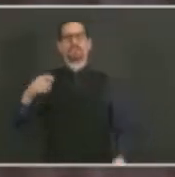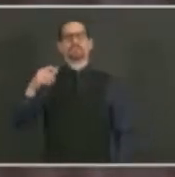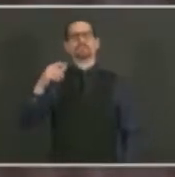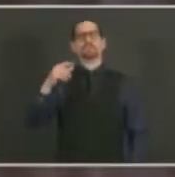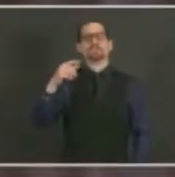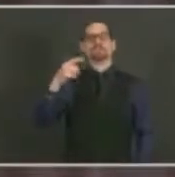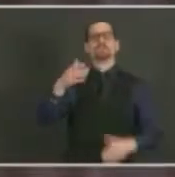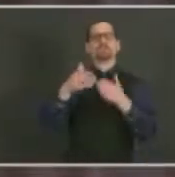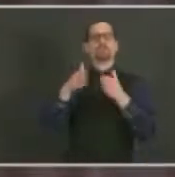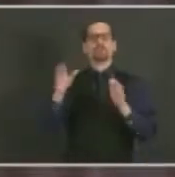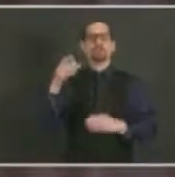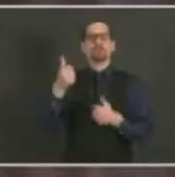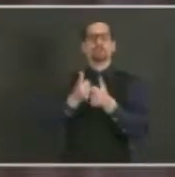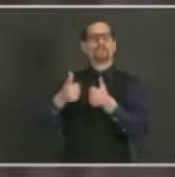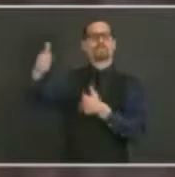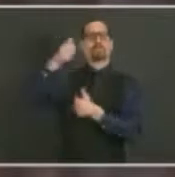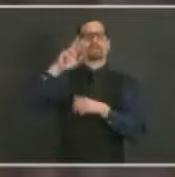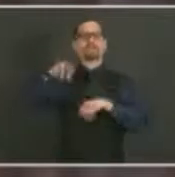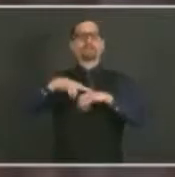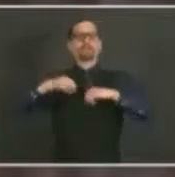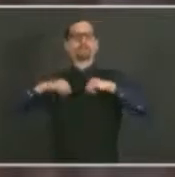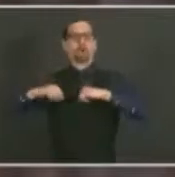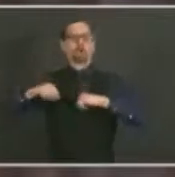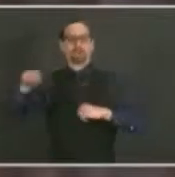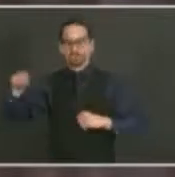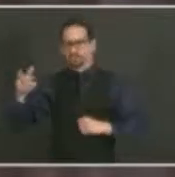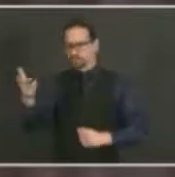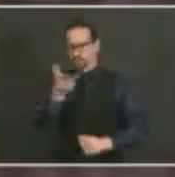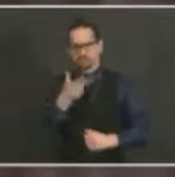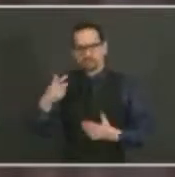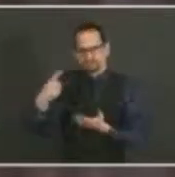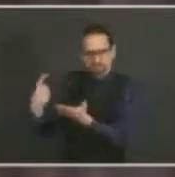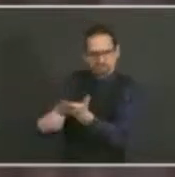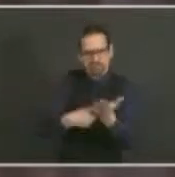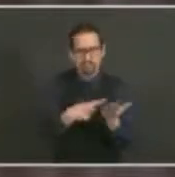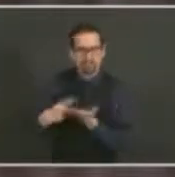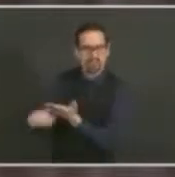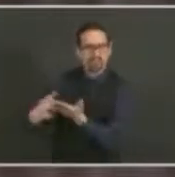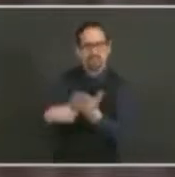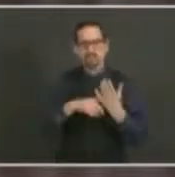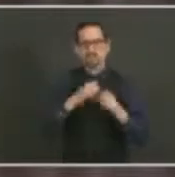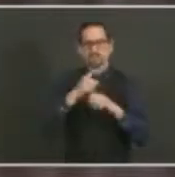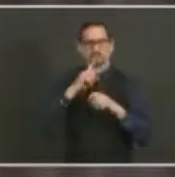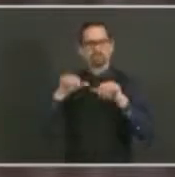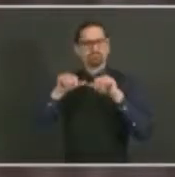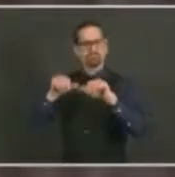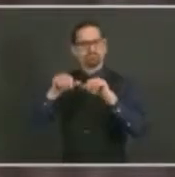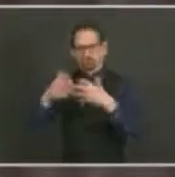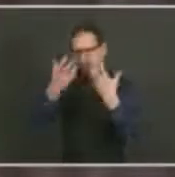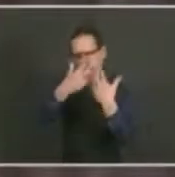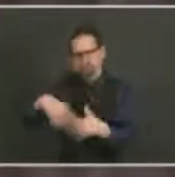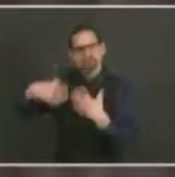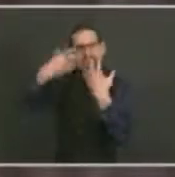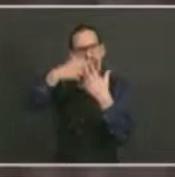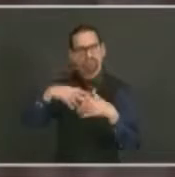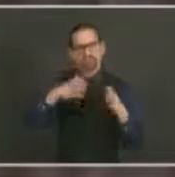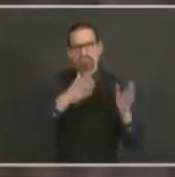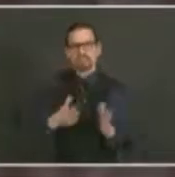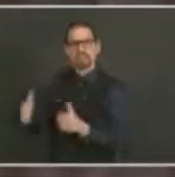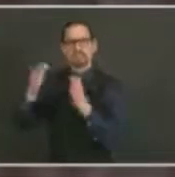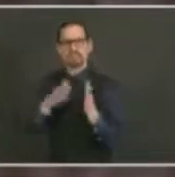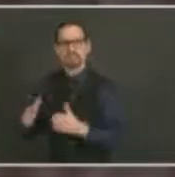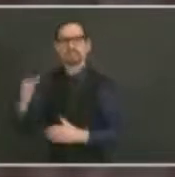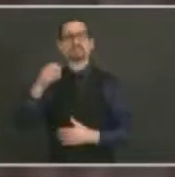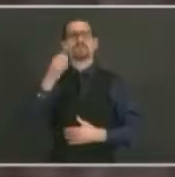ground running day one when I become governor. Yesterday, Dr. Alexander Scott and the General joined